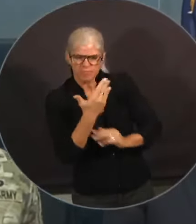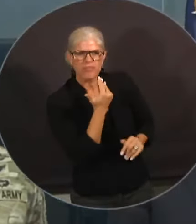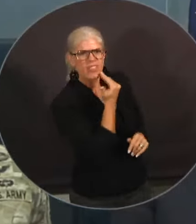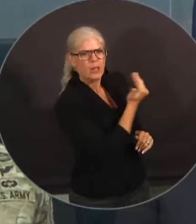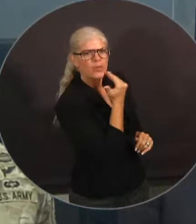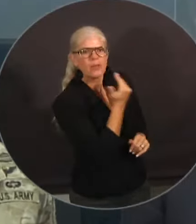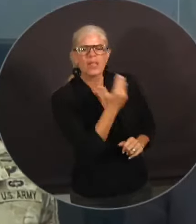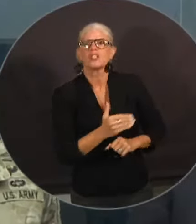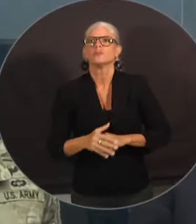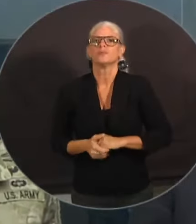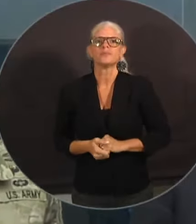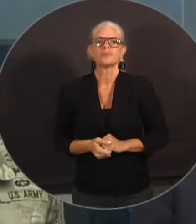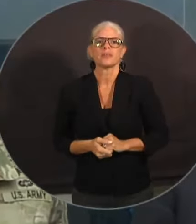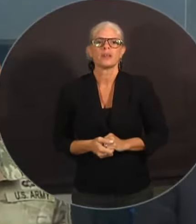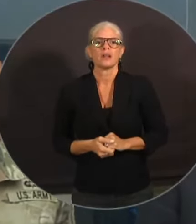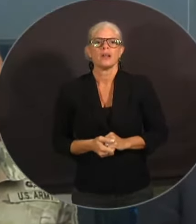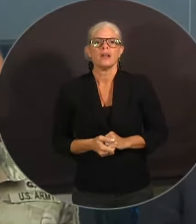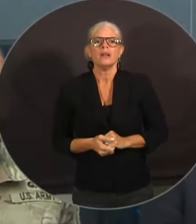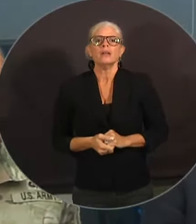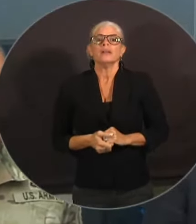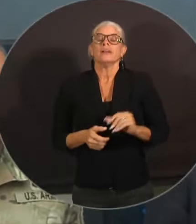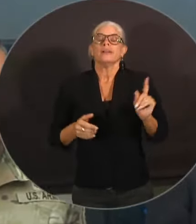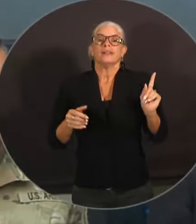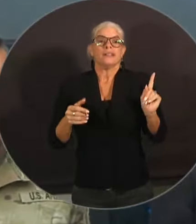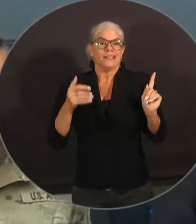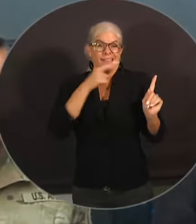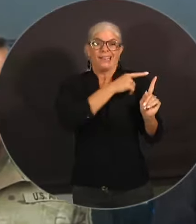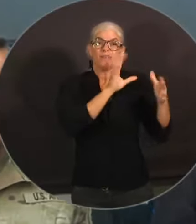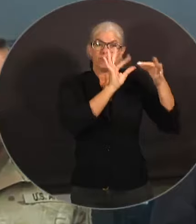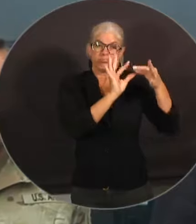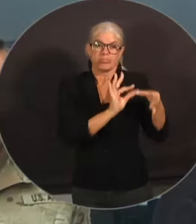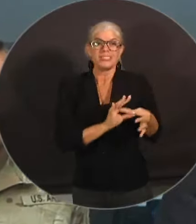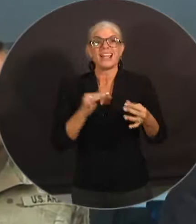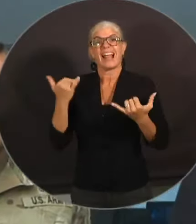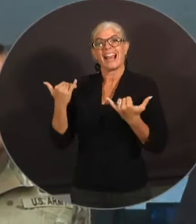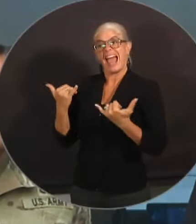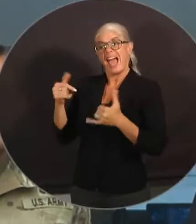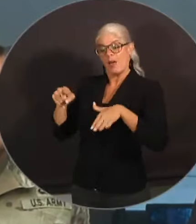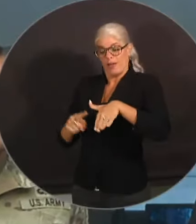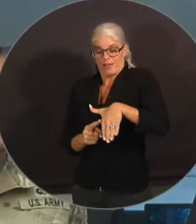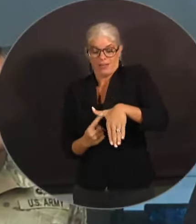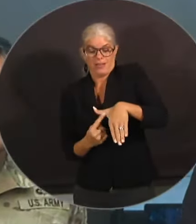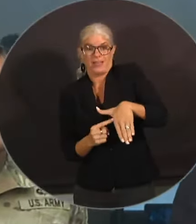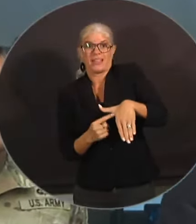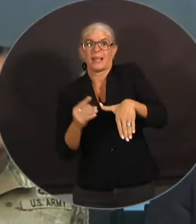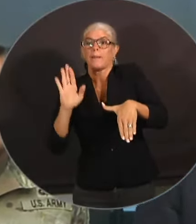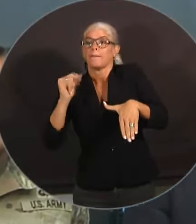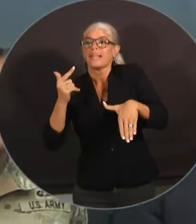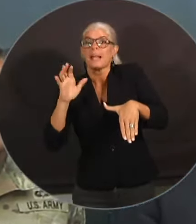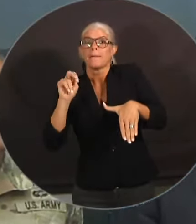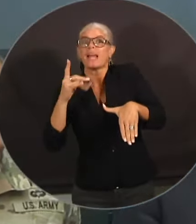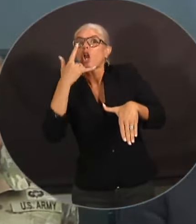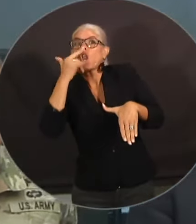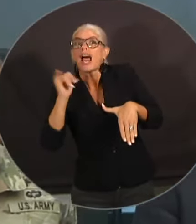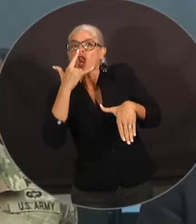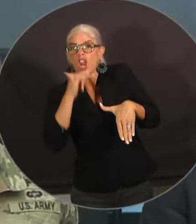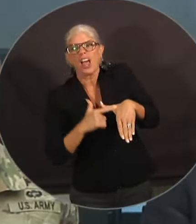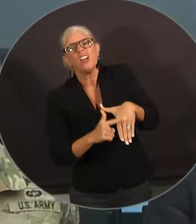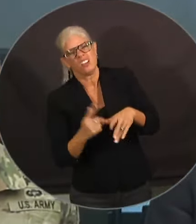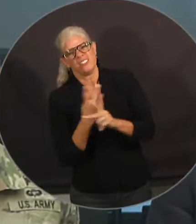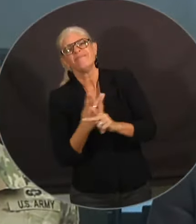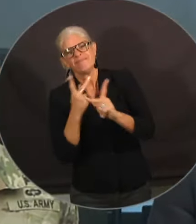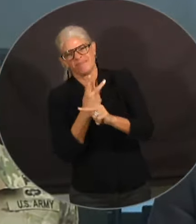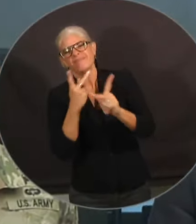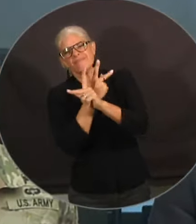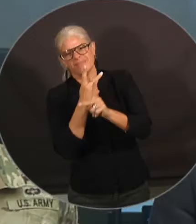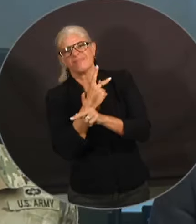36 hours. With that being said, conditions in the Big Bend area today will continue to deteriorate, as the governor